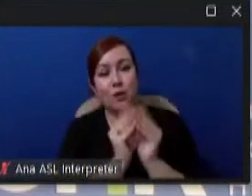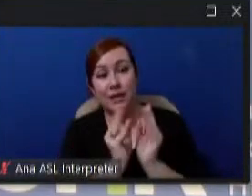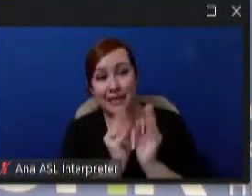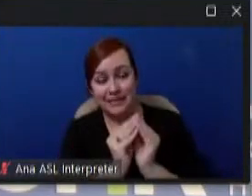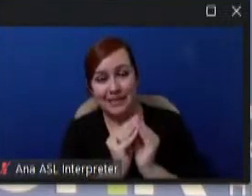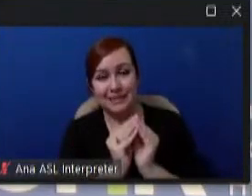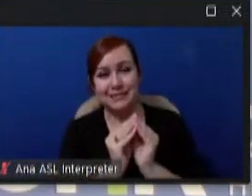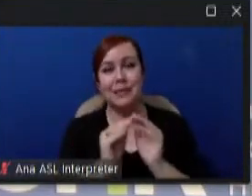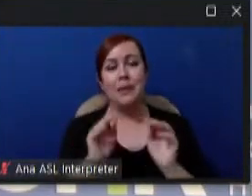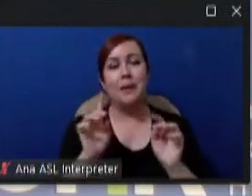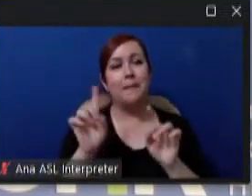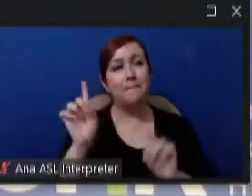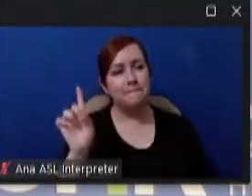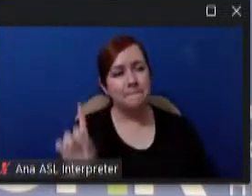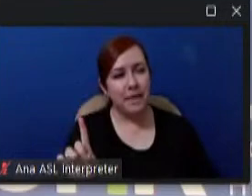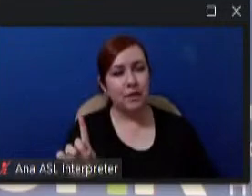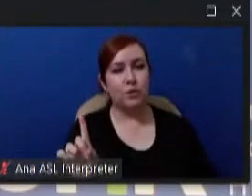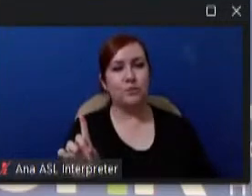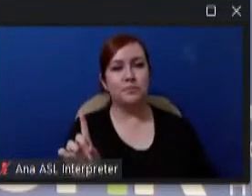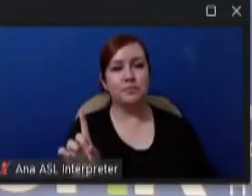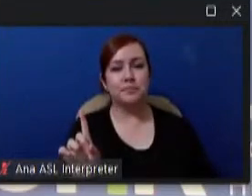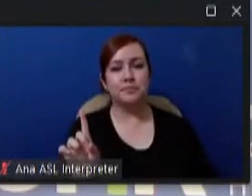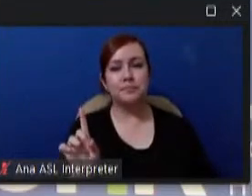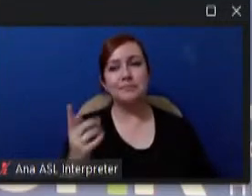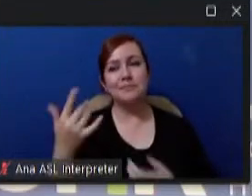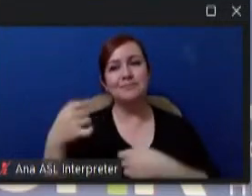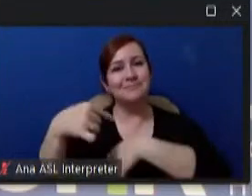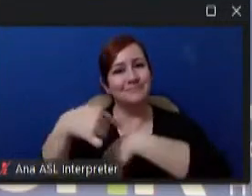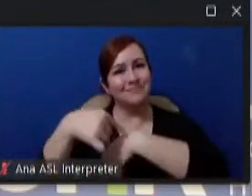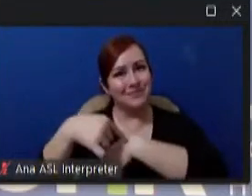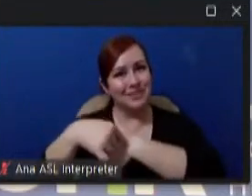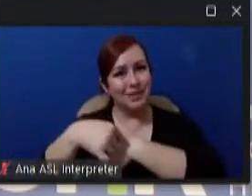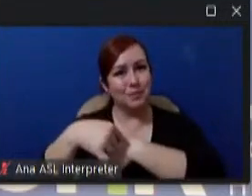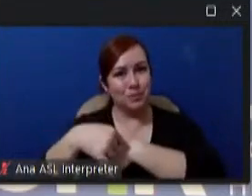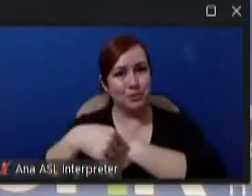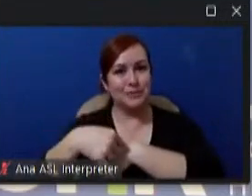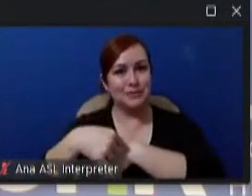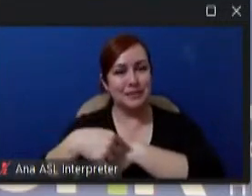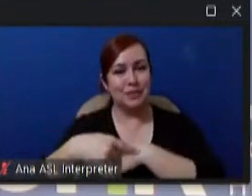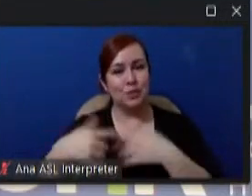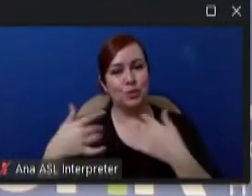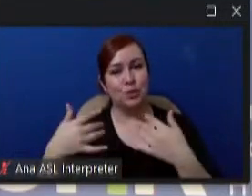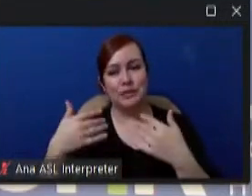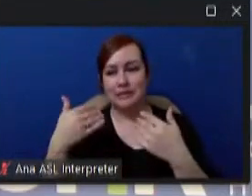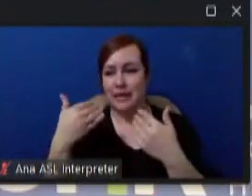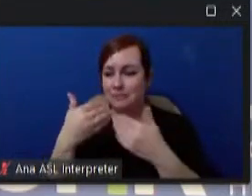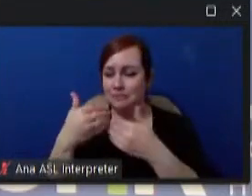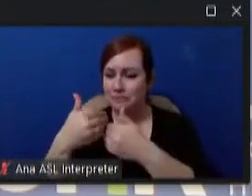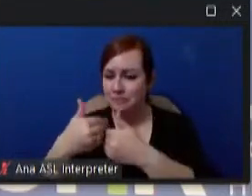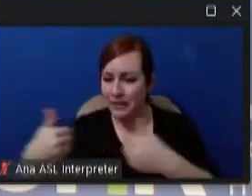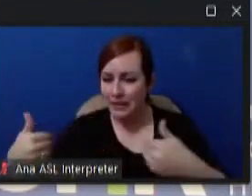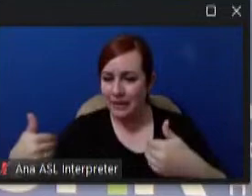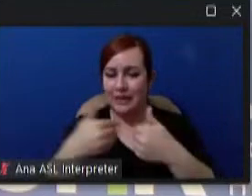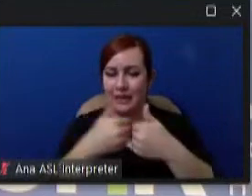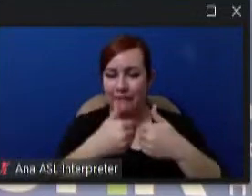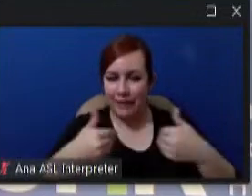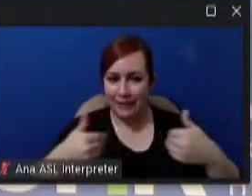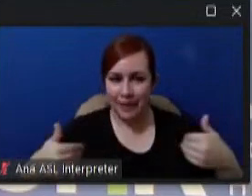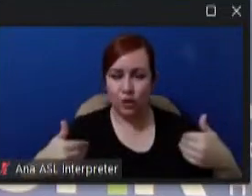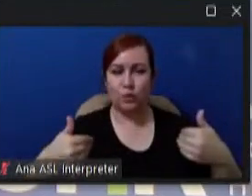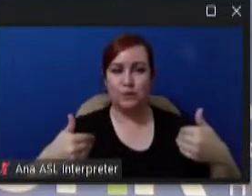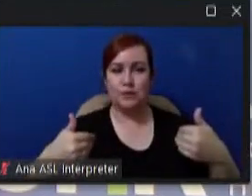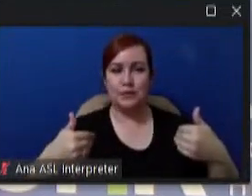are familiar with how these hearings work, but I would like to be explicit